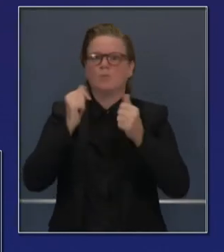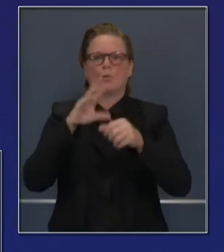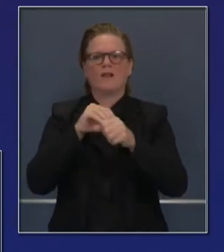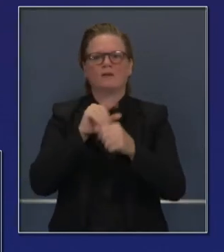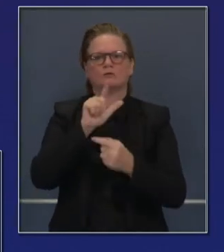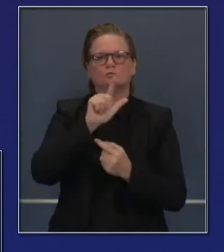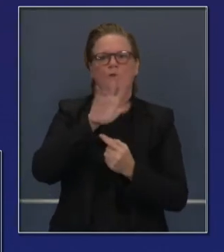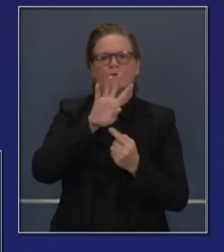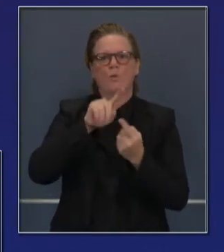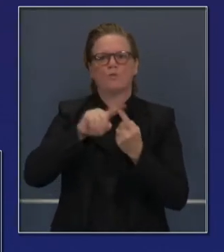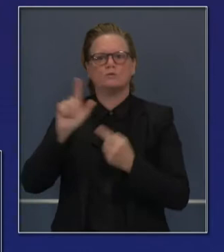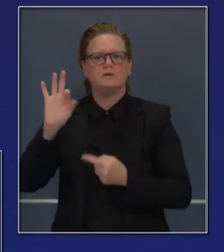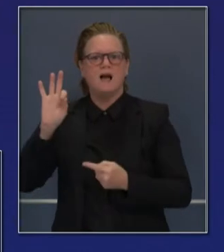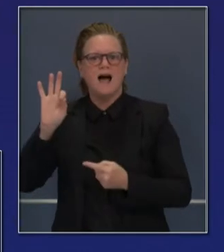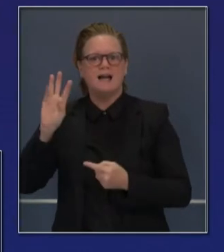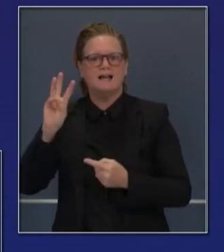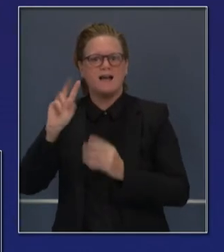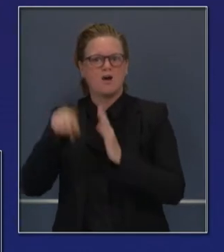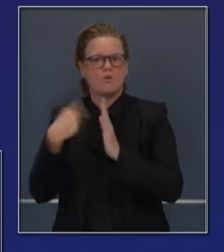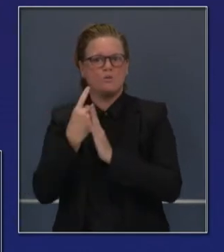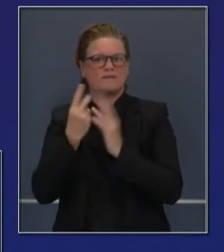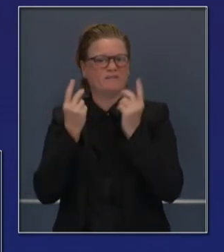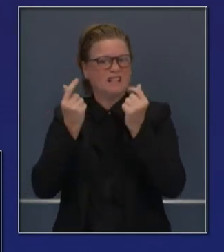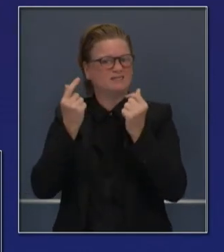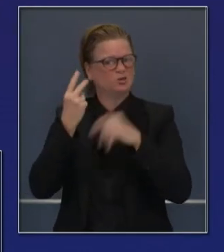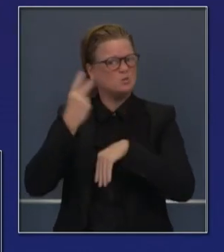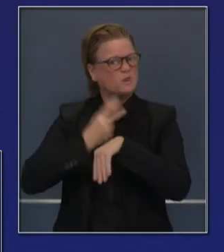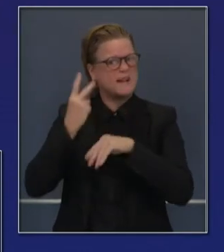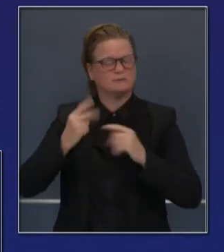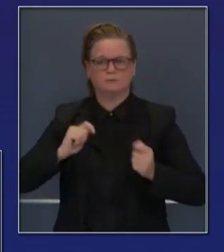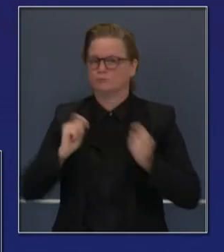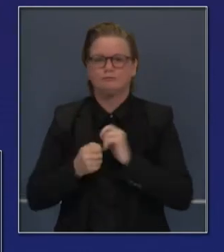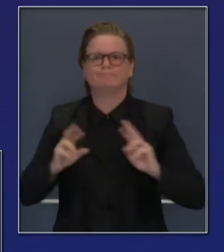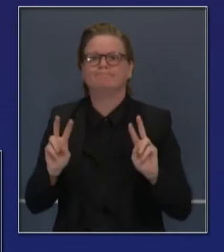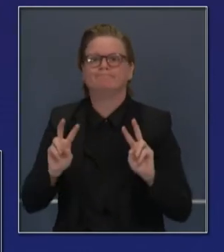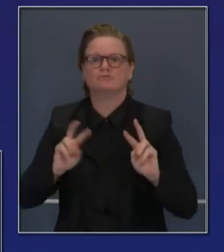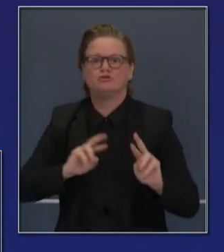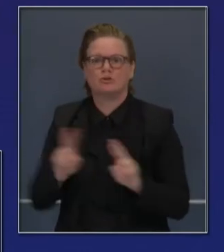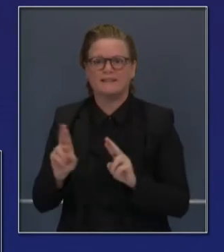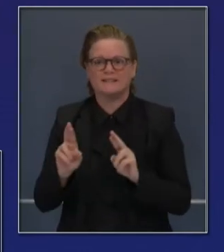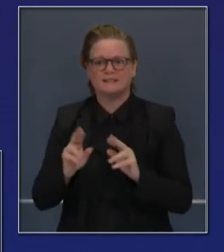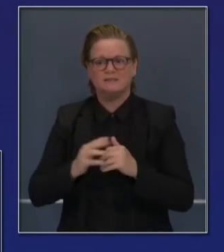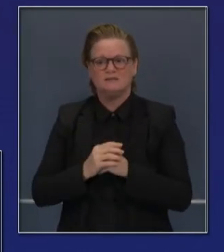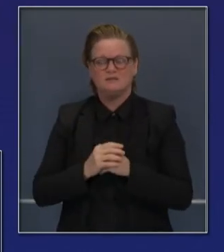begin to need to turn these from warm status and make these fully